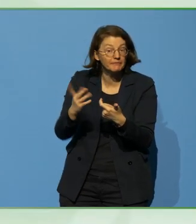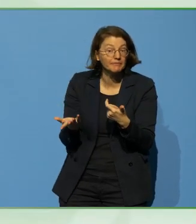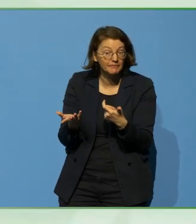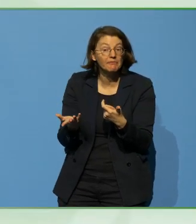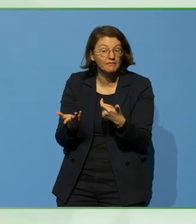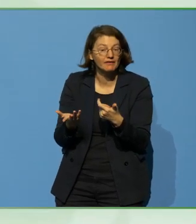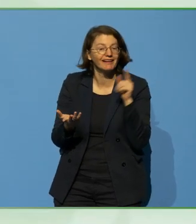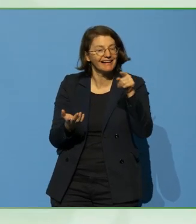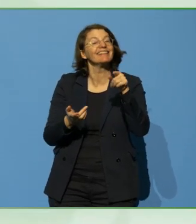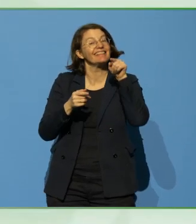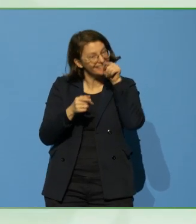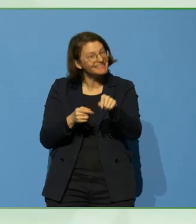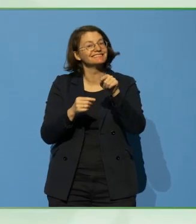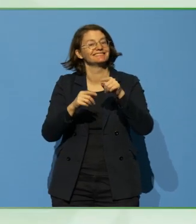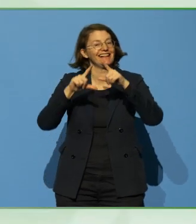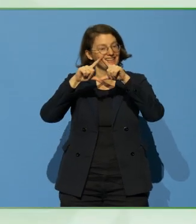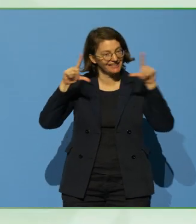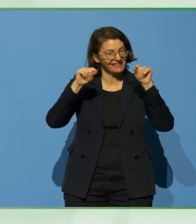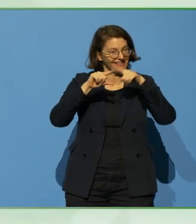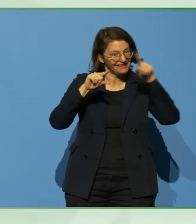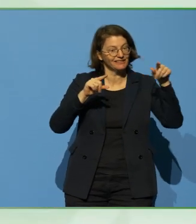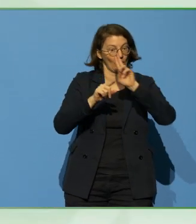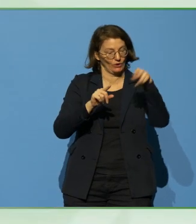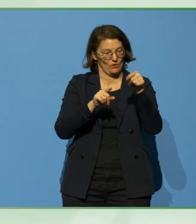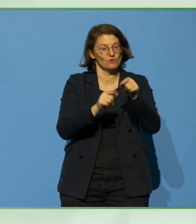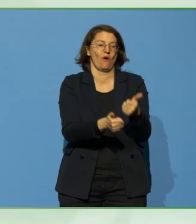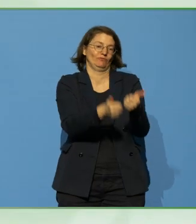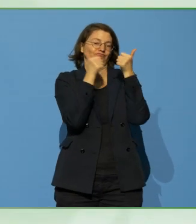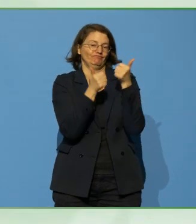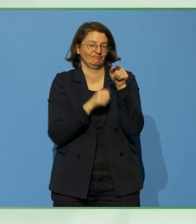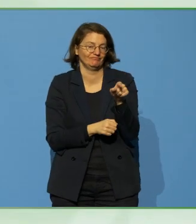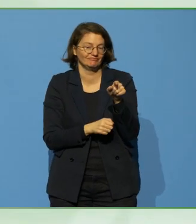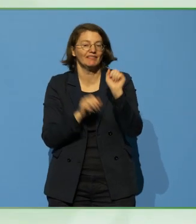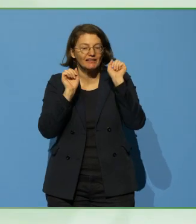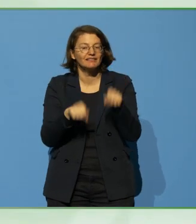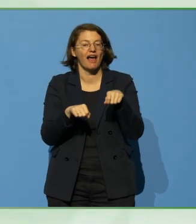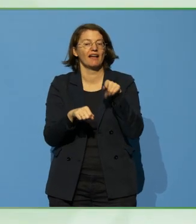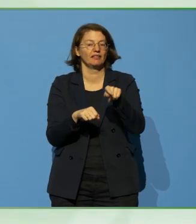tons of possibilities to do that. So we need to